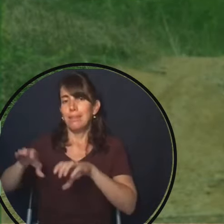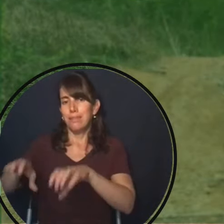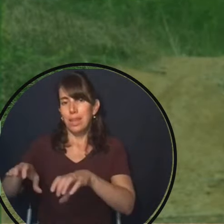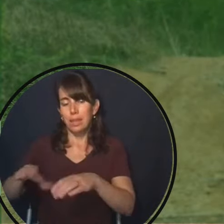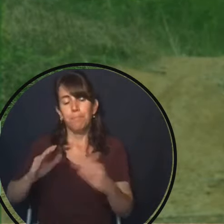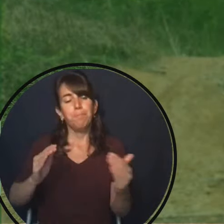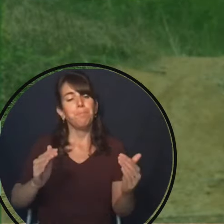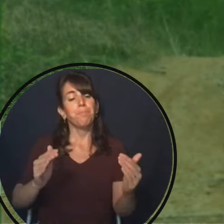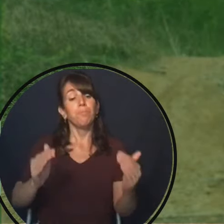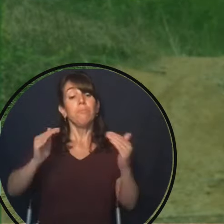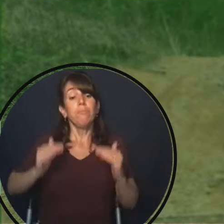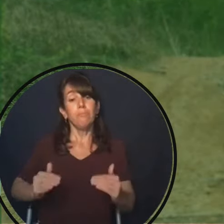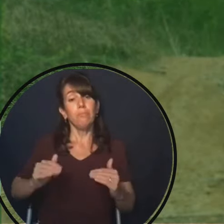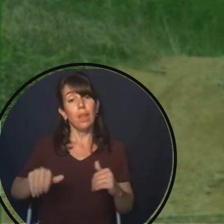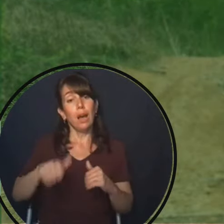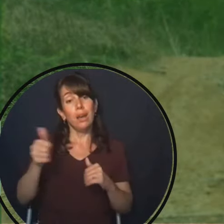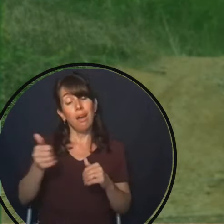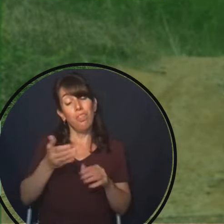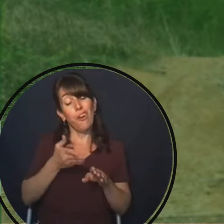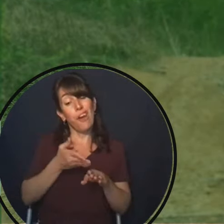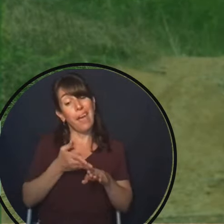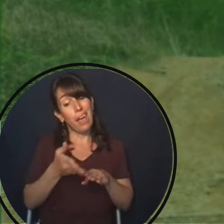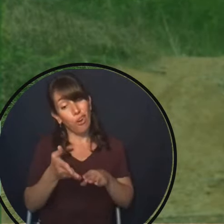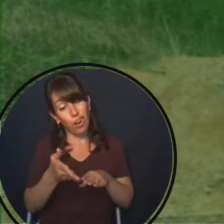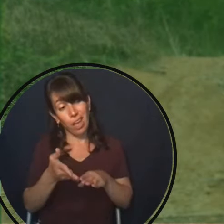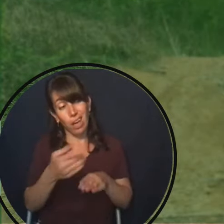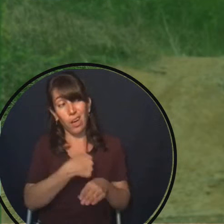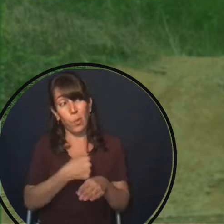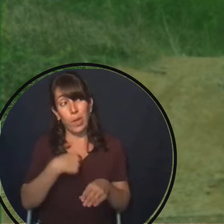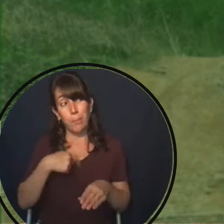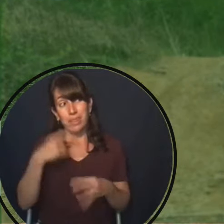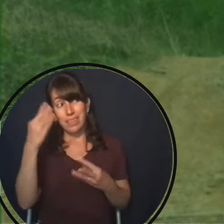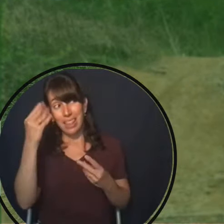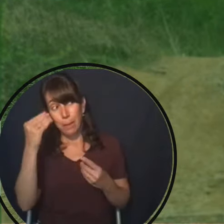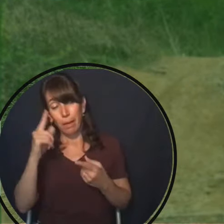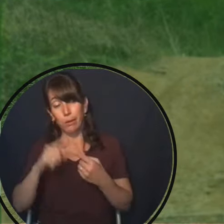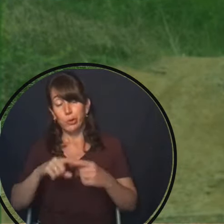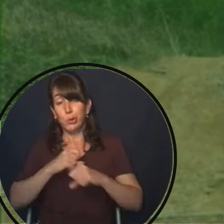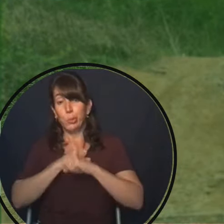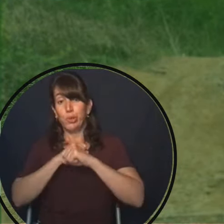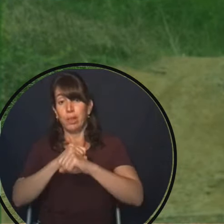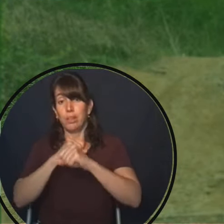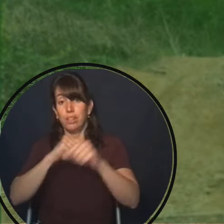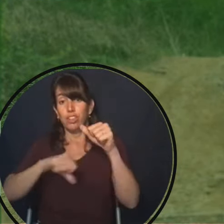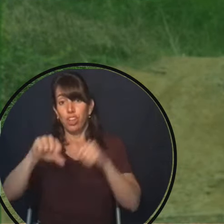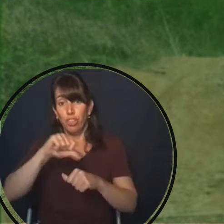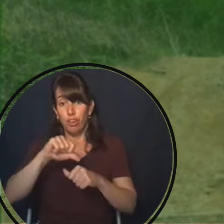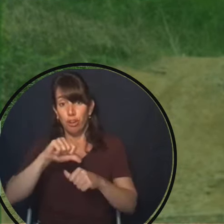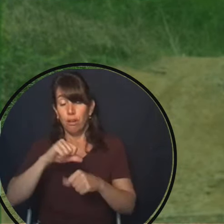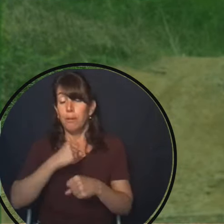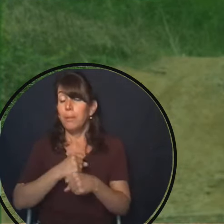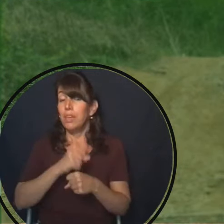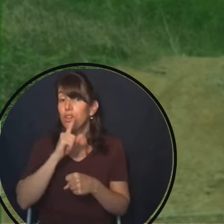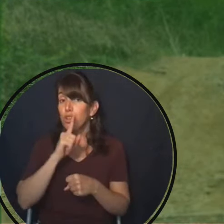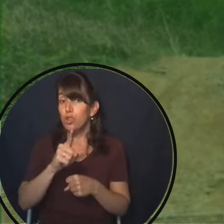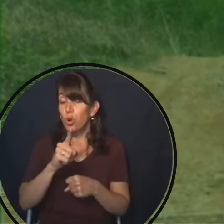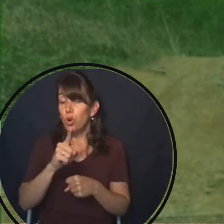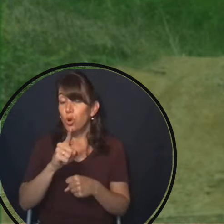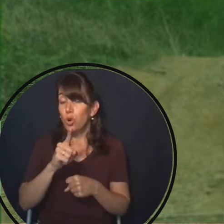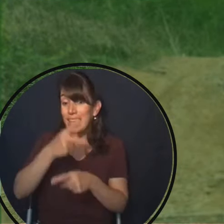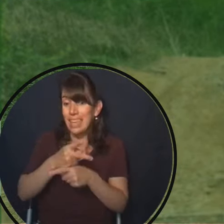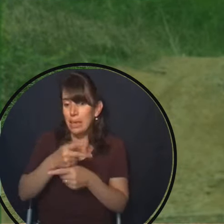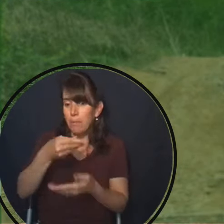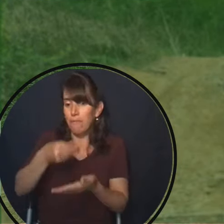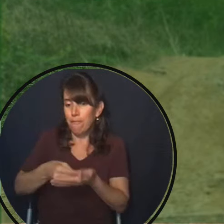really think about as an offering to protect each other is making sure that we always keep our fundraising disclaimer